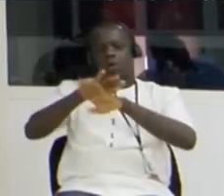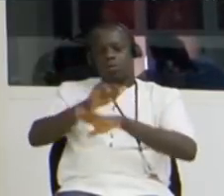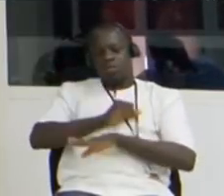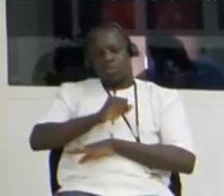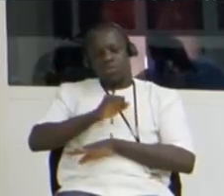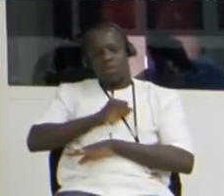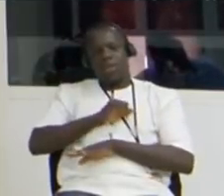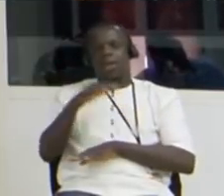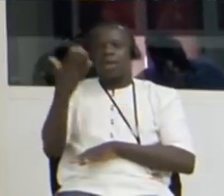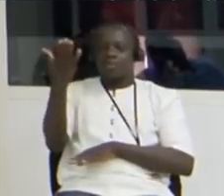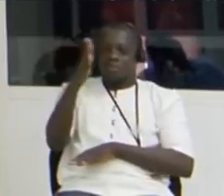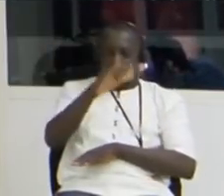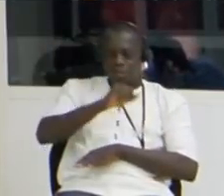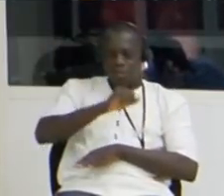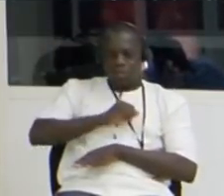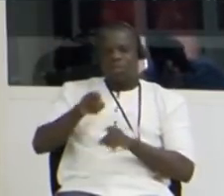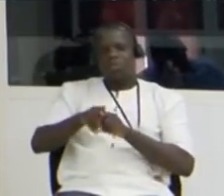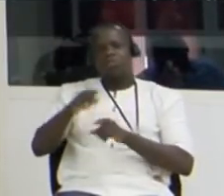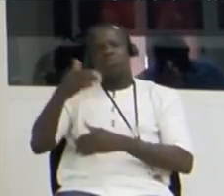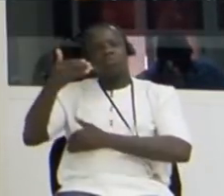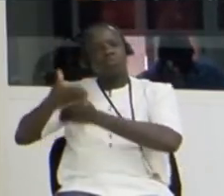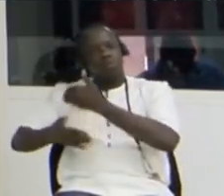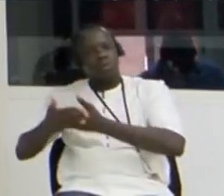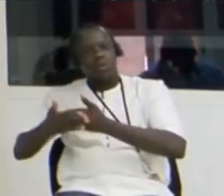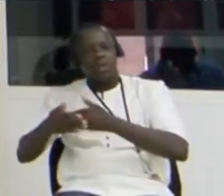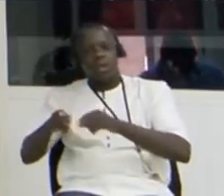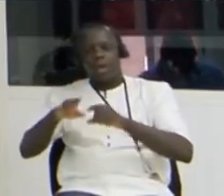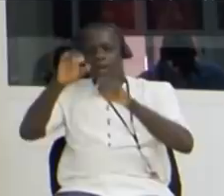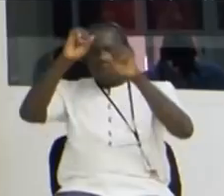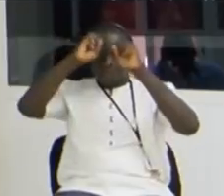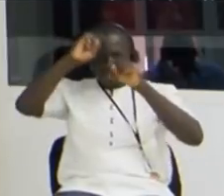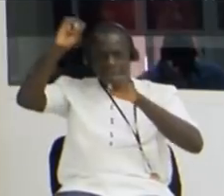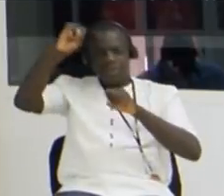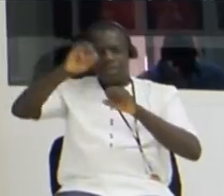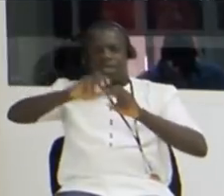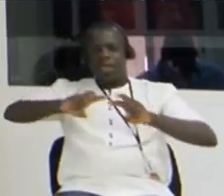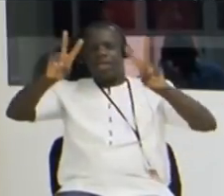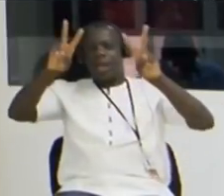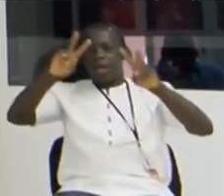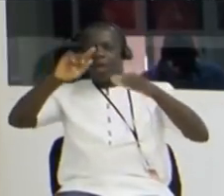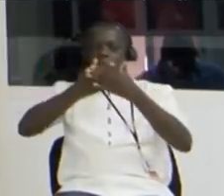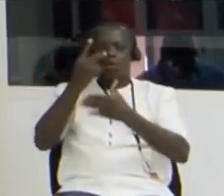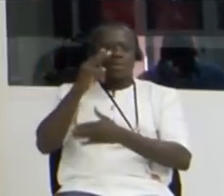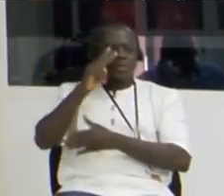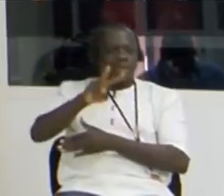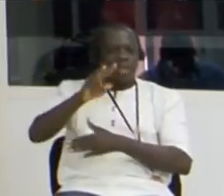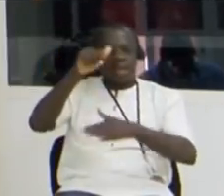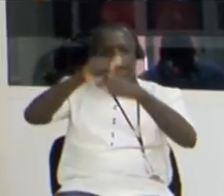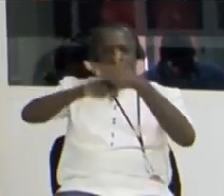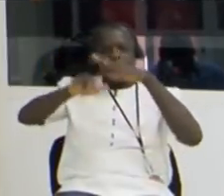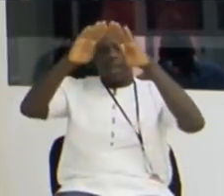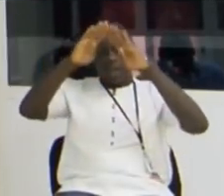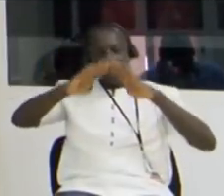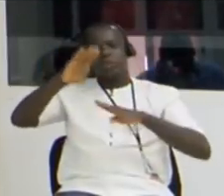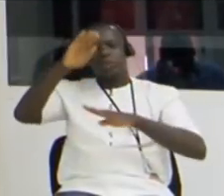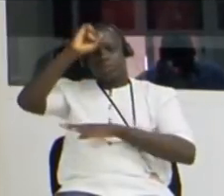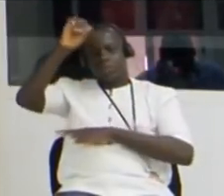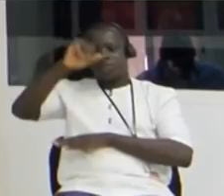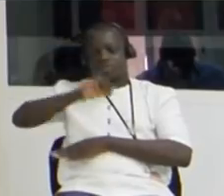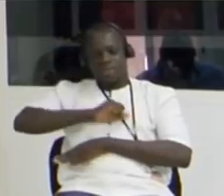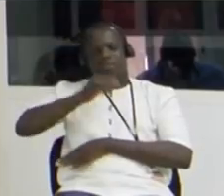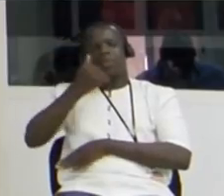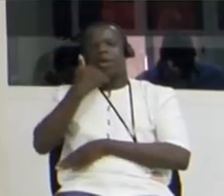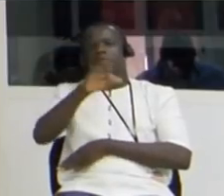whether or not she was in close proximity to the president or seen at State House, for example. That is what I was